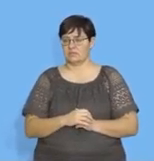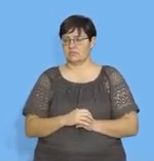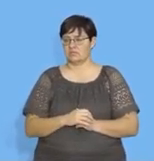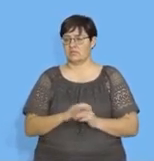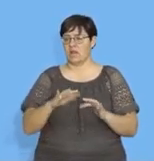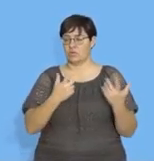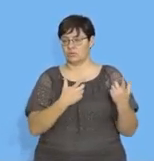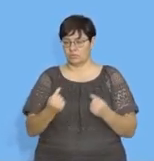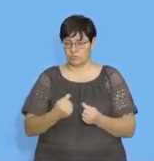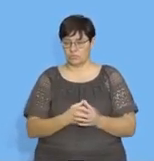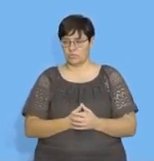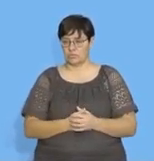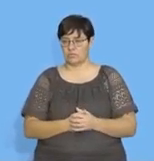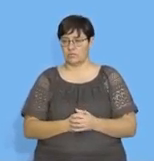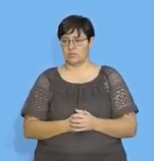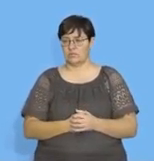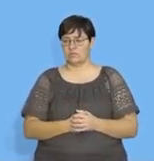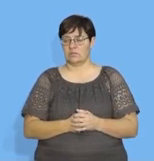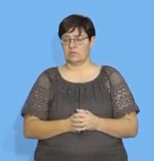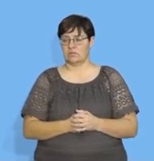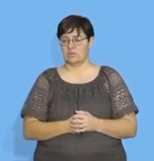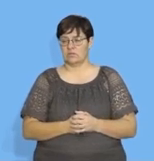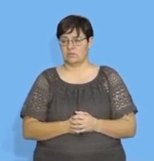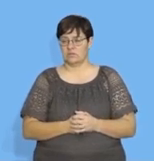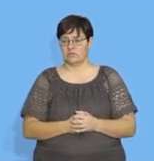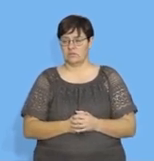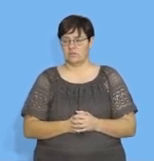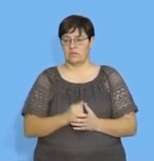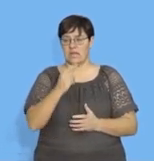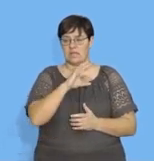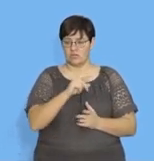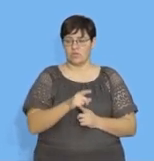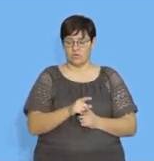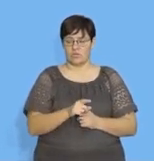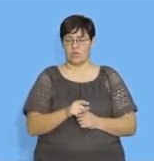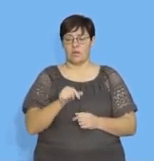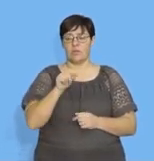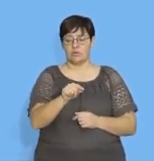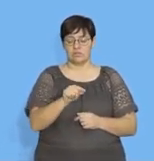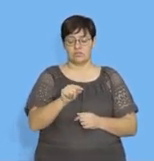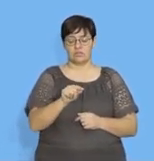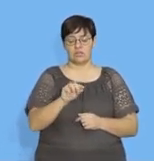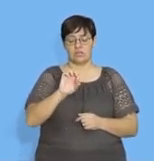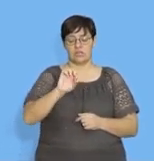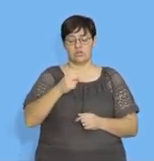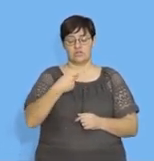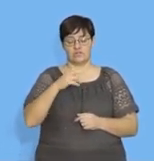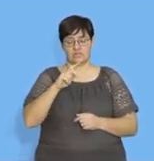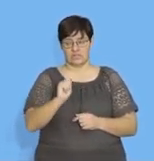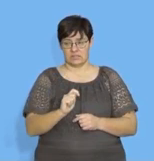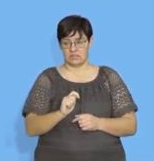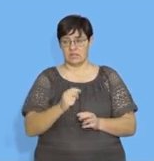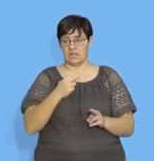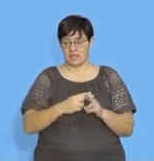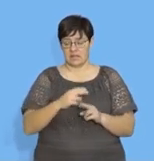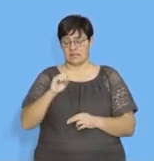okay? So how do you do that on a Cashier calculator? You can see that is on Cashier calculator, press